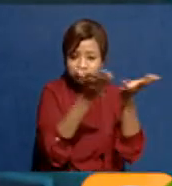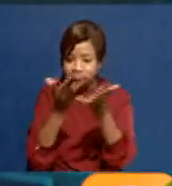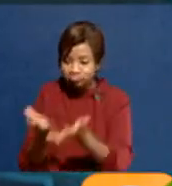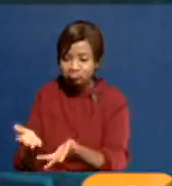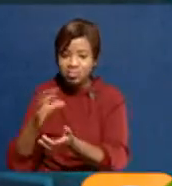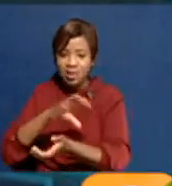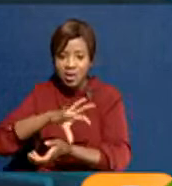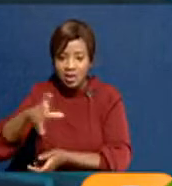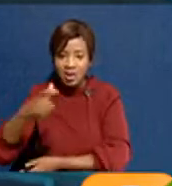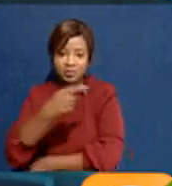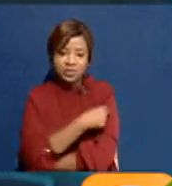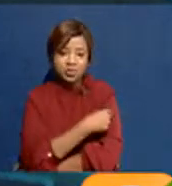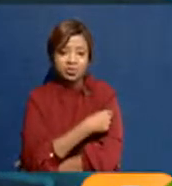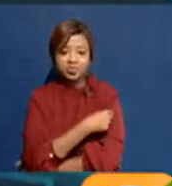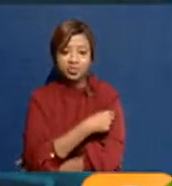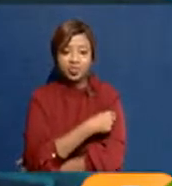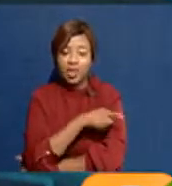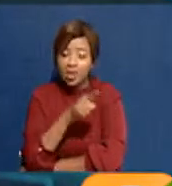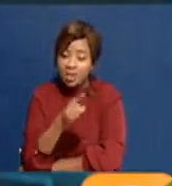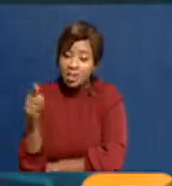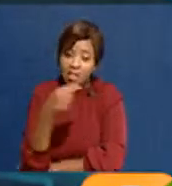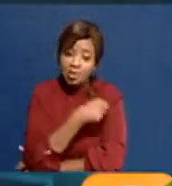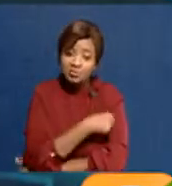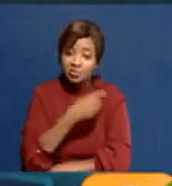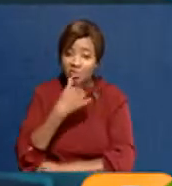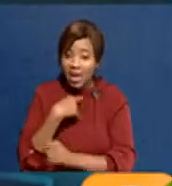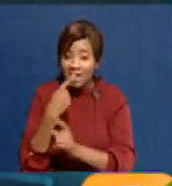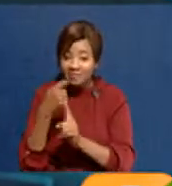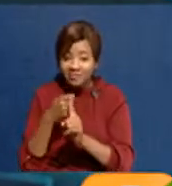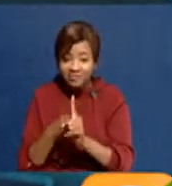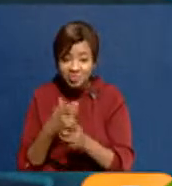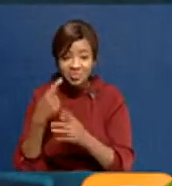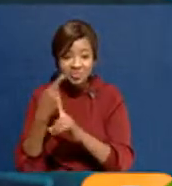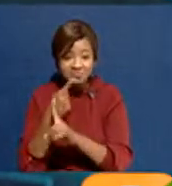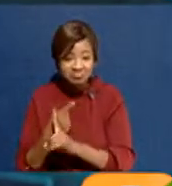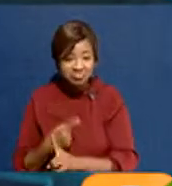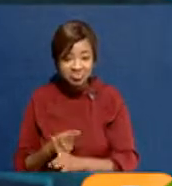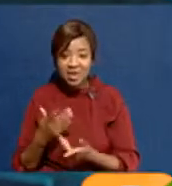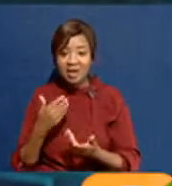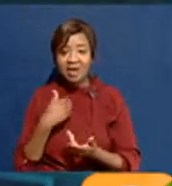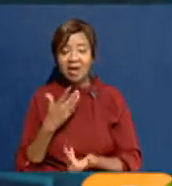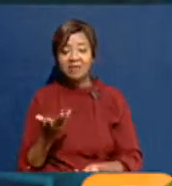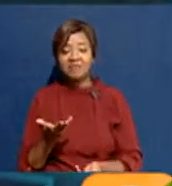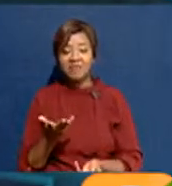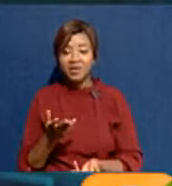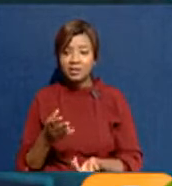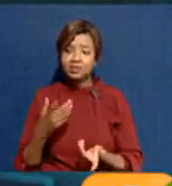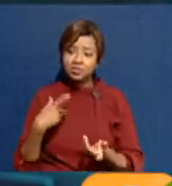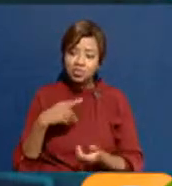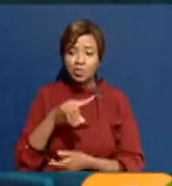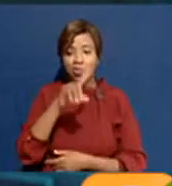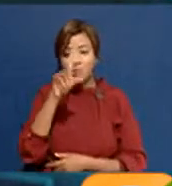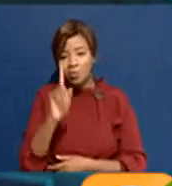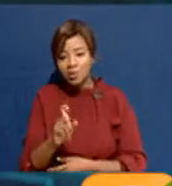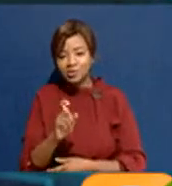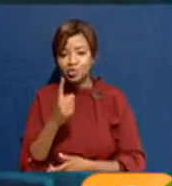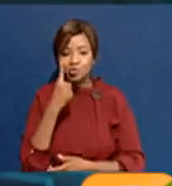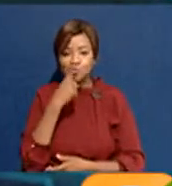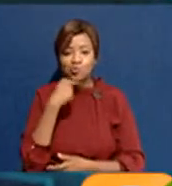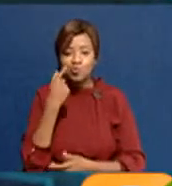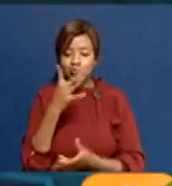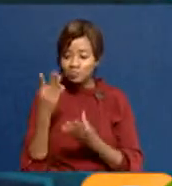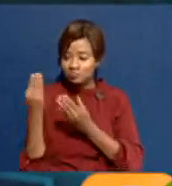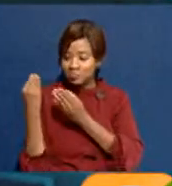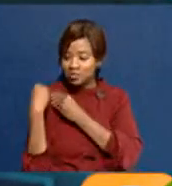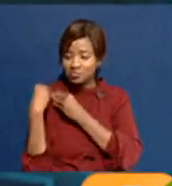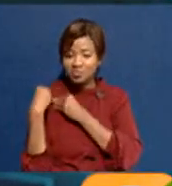actual county? Counties are limited in their funding, I think our first lady has told us. Right. So who is going to take up that